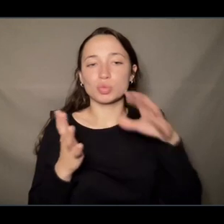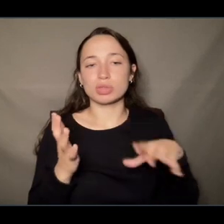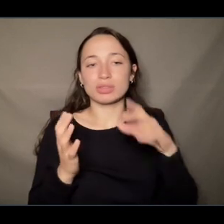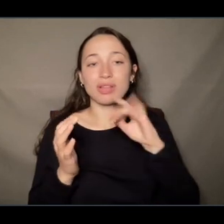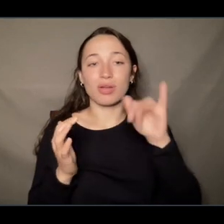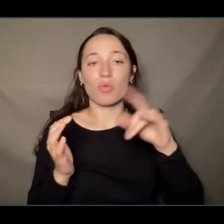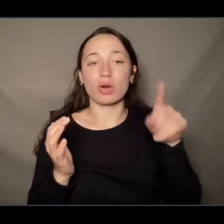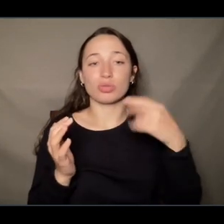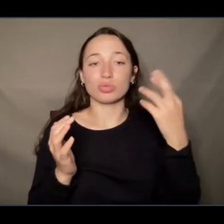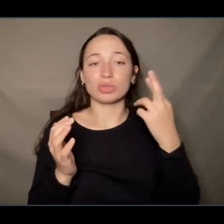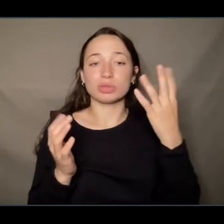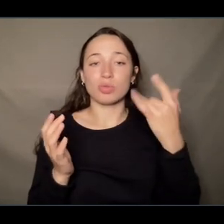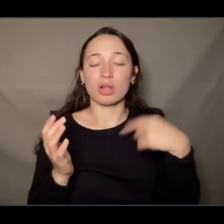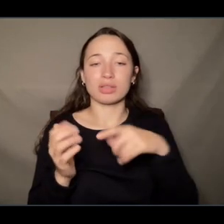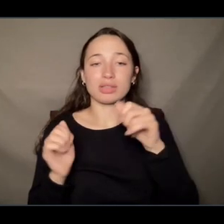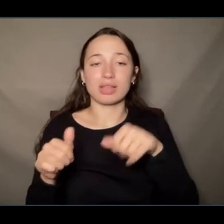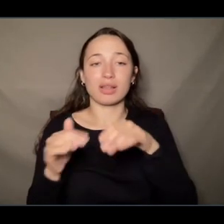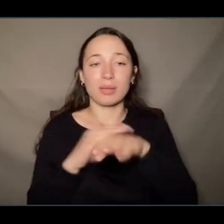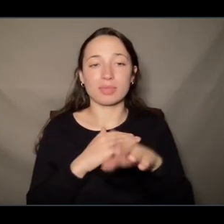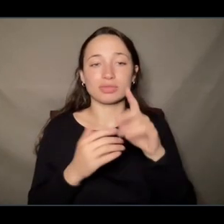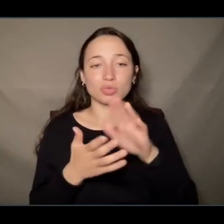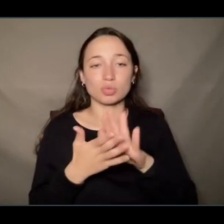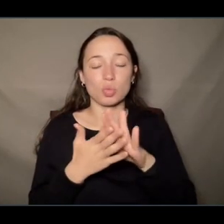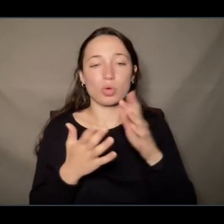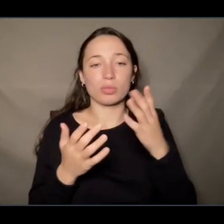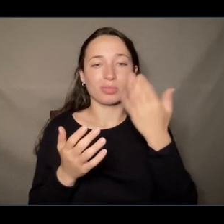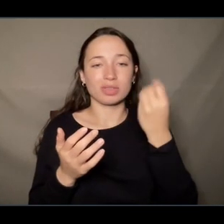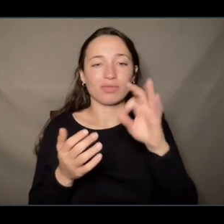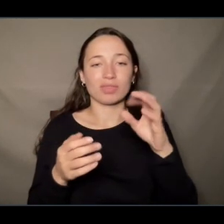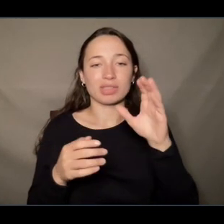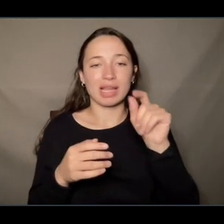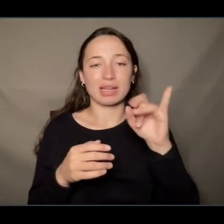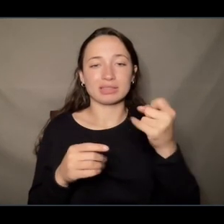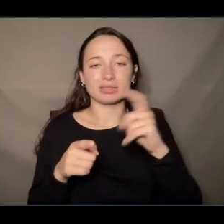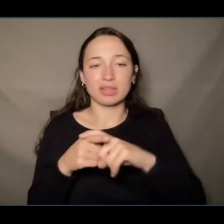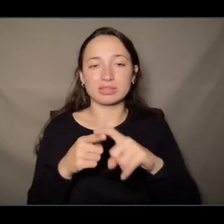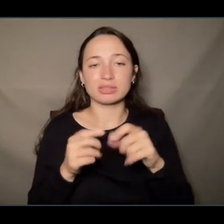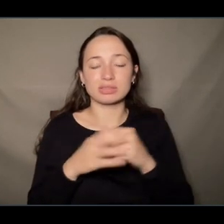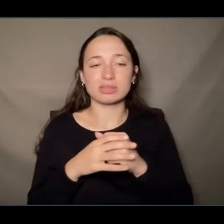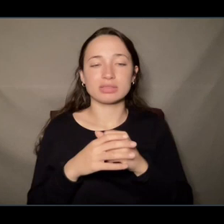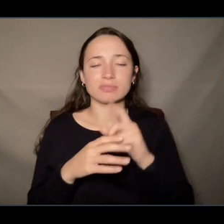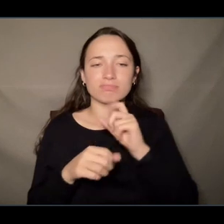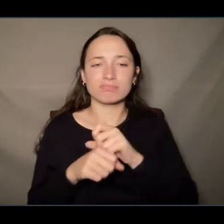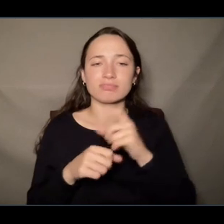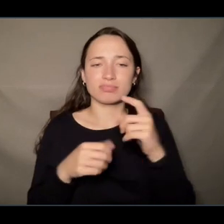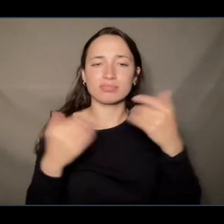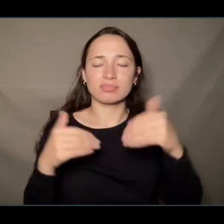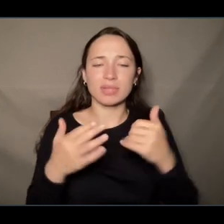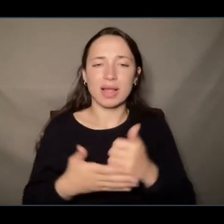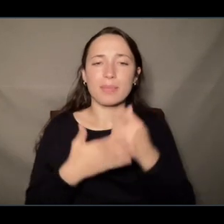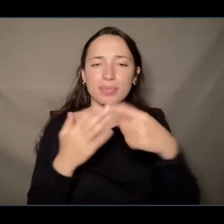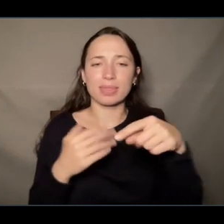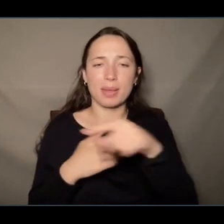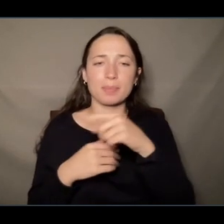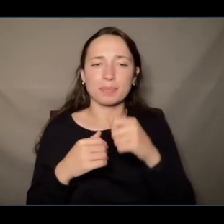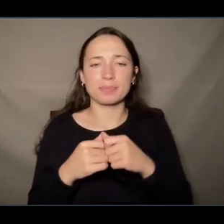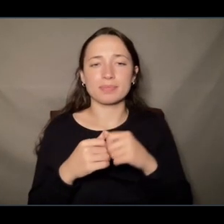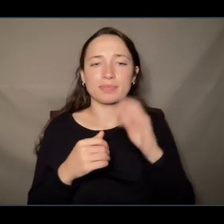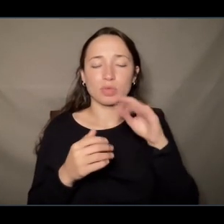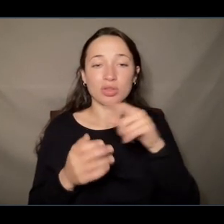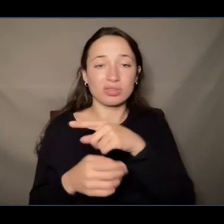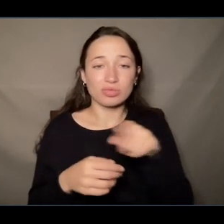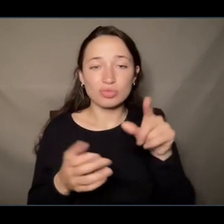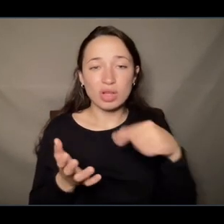the only reason why they're able to come to school is because of Catie's Closet, and because it really has helped them, you know,